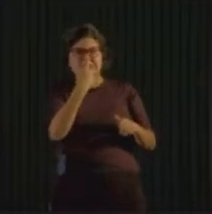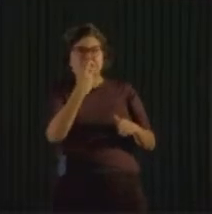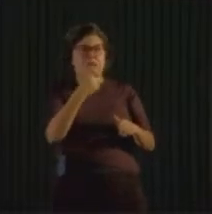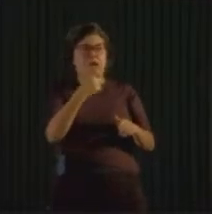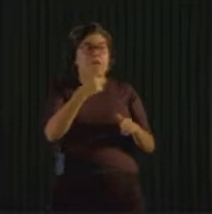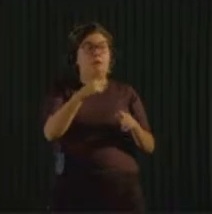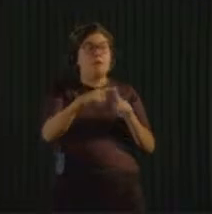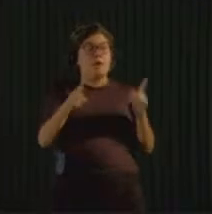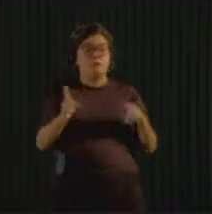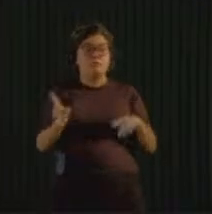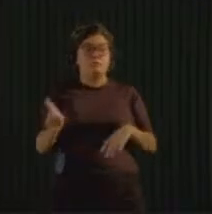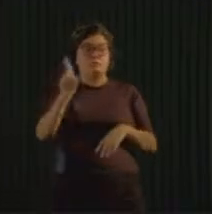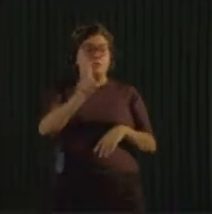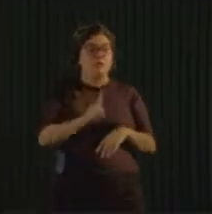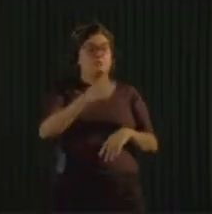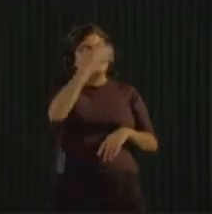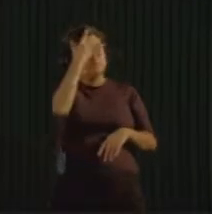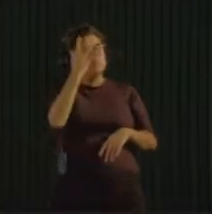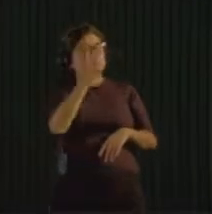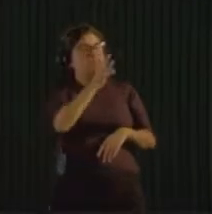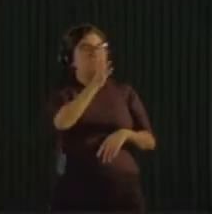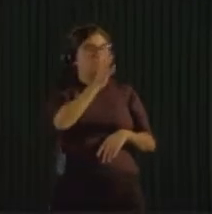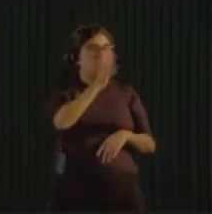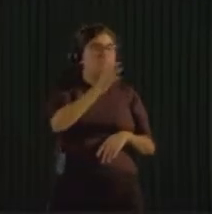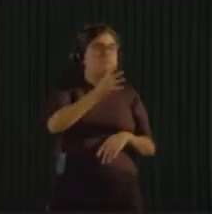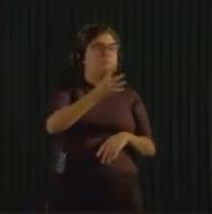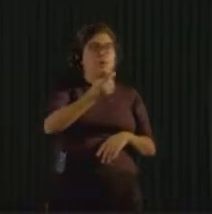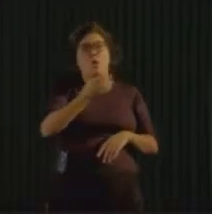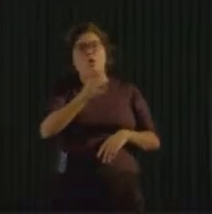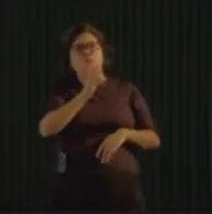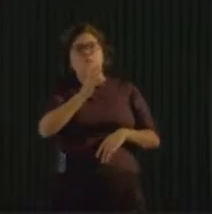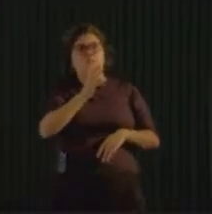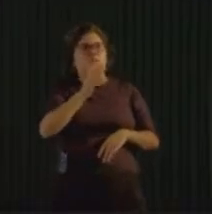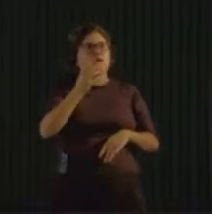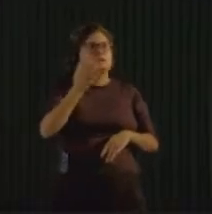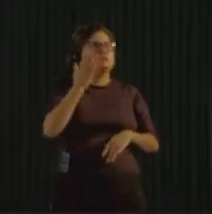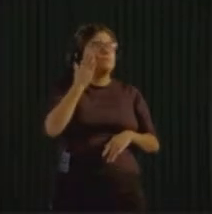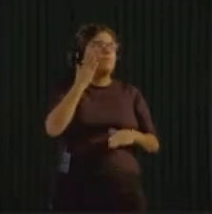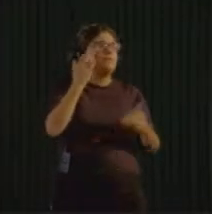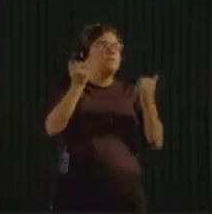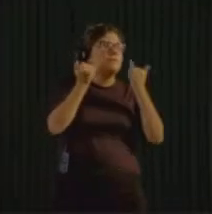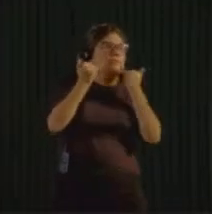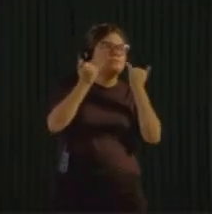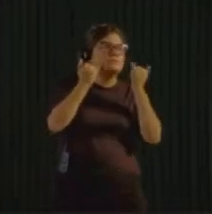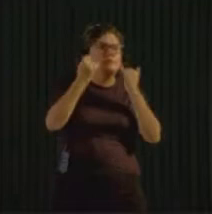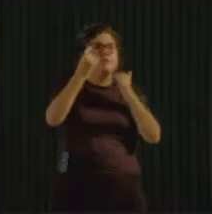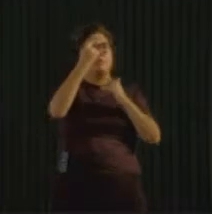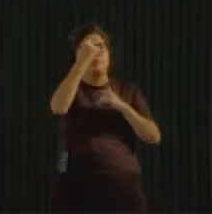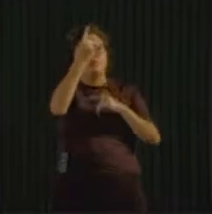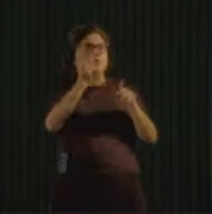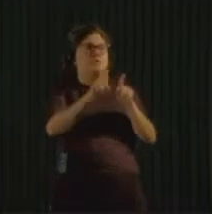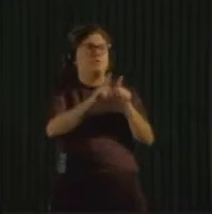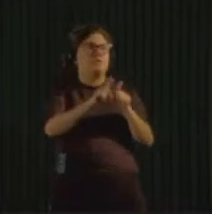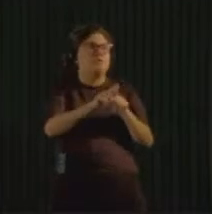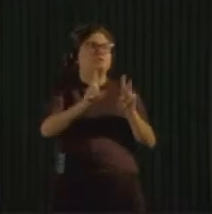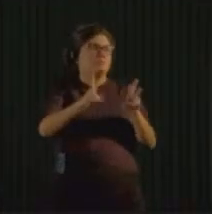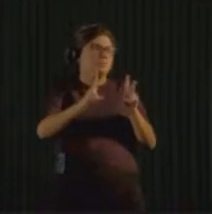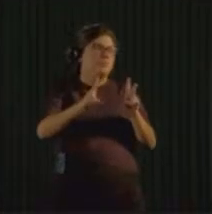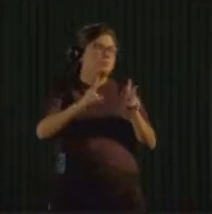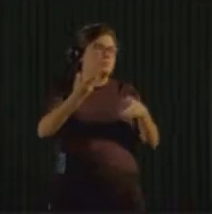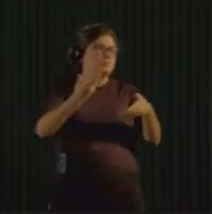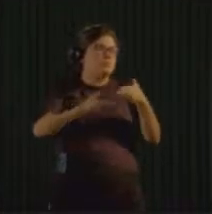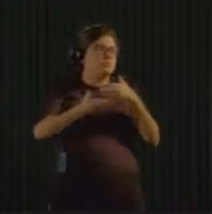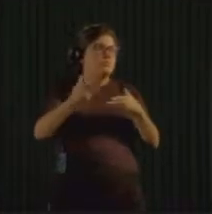to, have something new from the reused items. So such kind of like transformation for